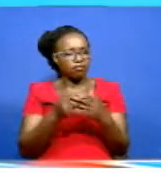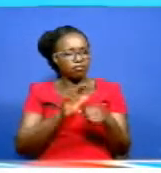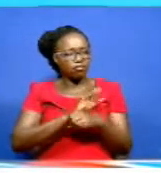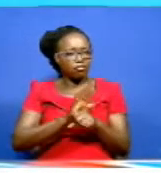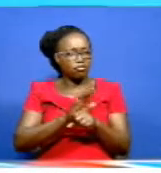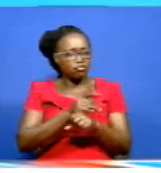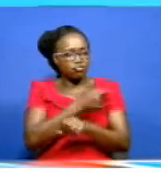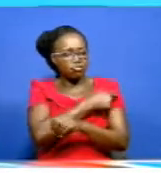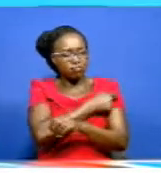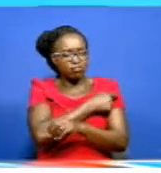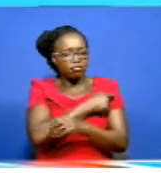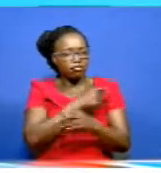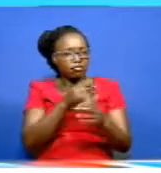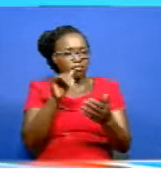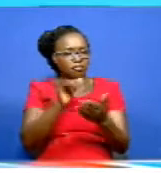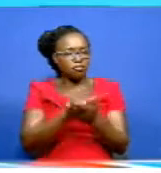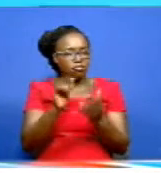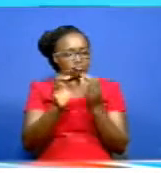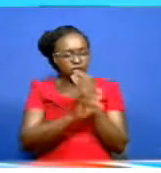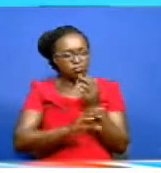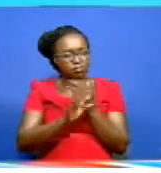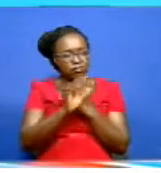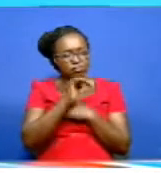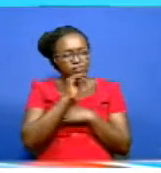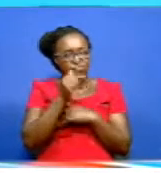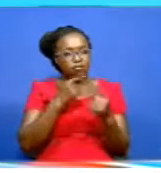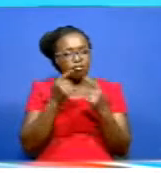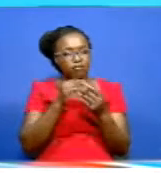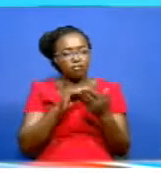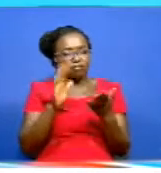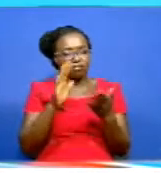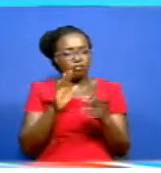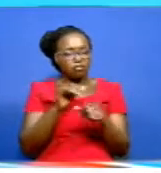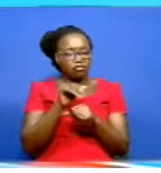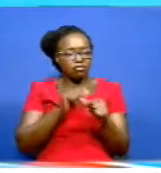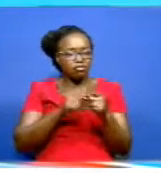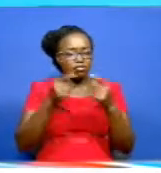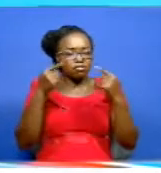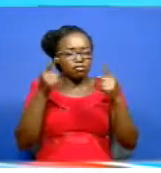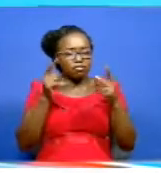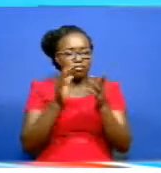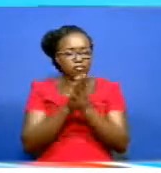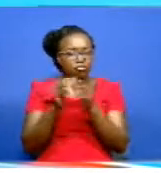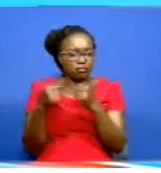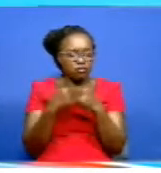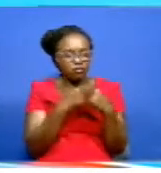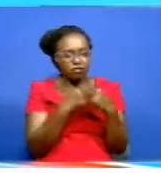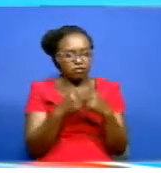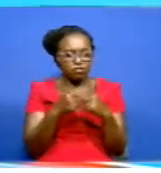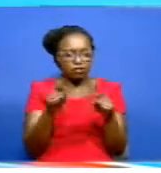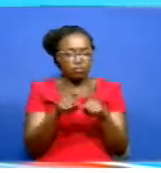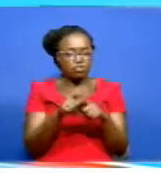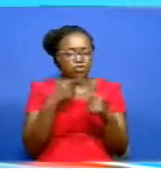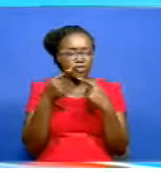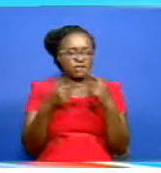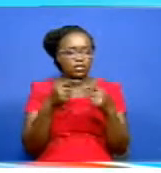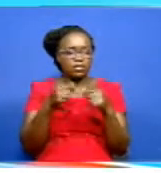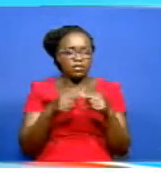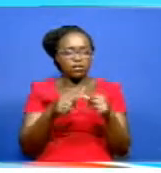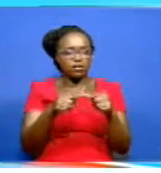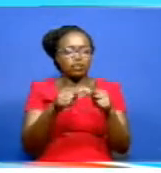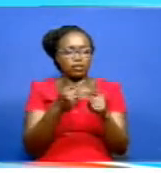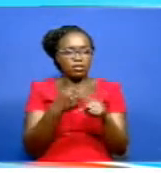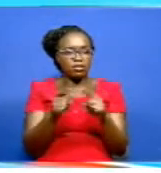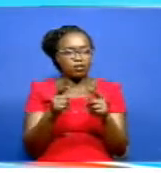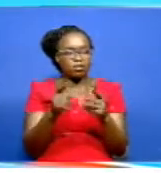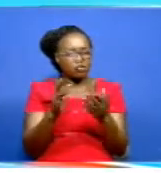arrived in the country. Of course, we cannot talk much about the successes and, of course, as challenges as the process is still ongoing. But what are